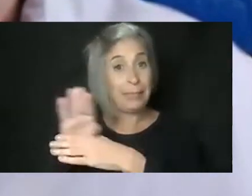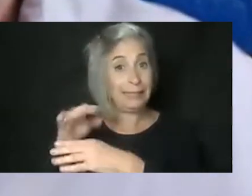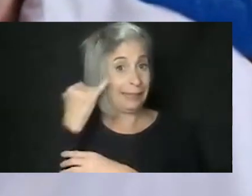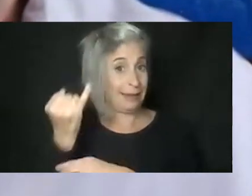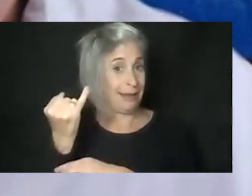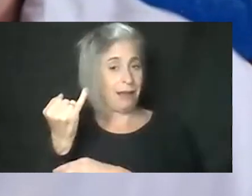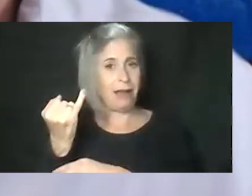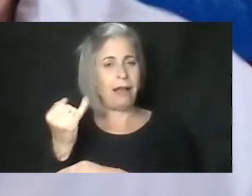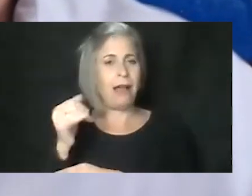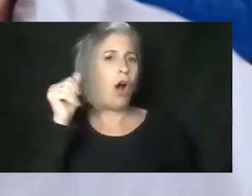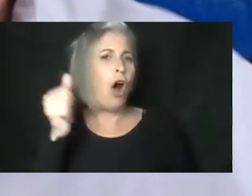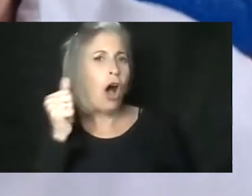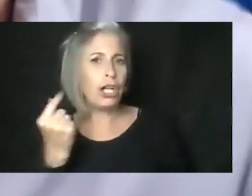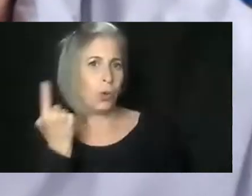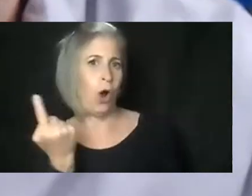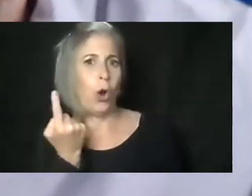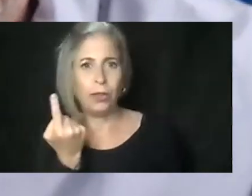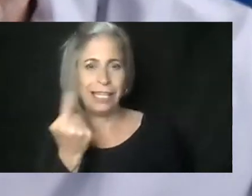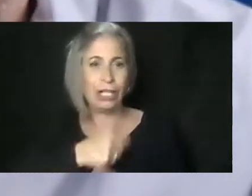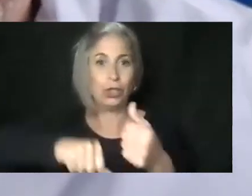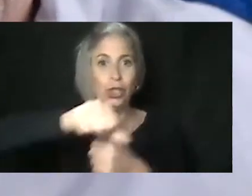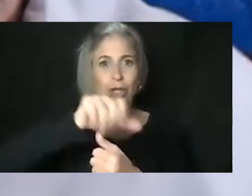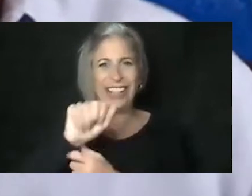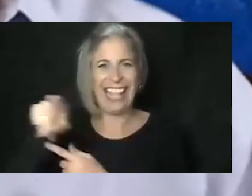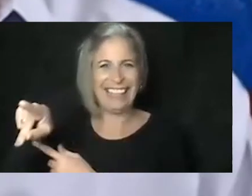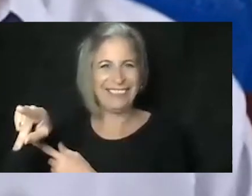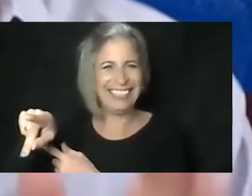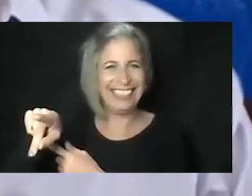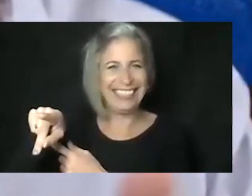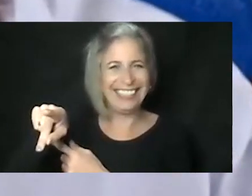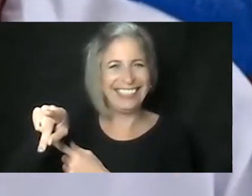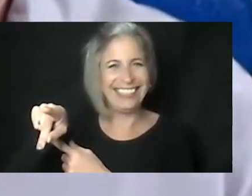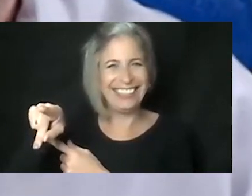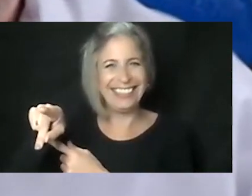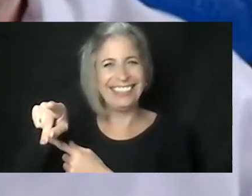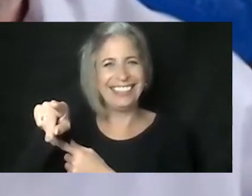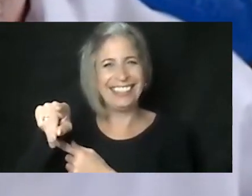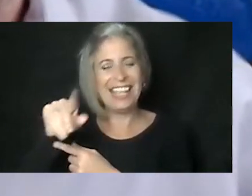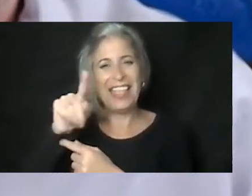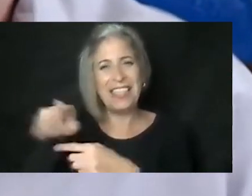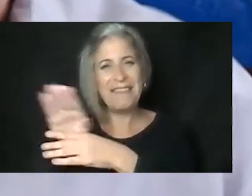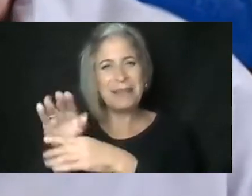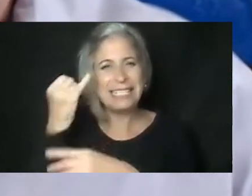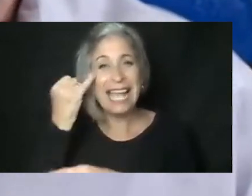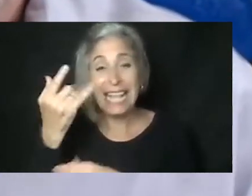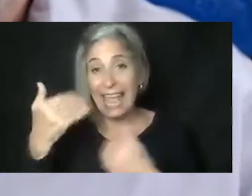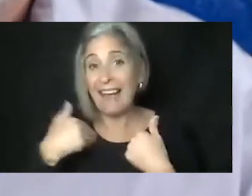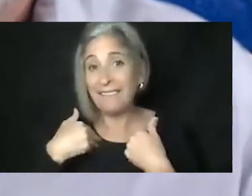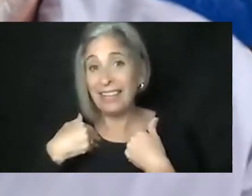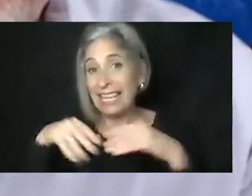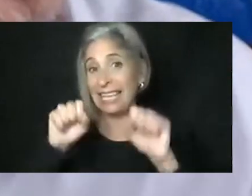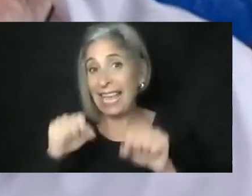audio only, social app that's out there, like I've got this business idea. Can